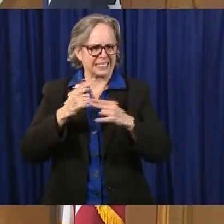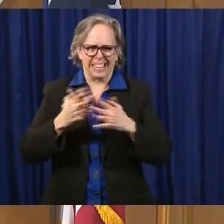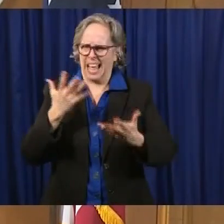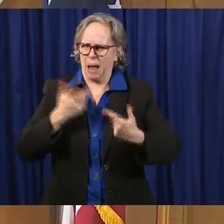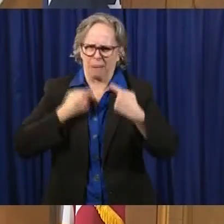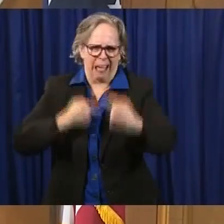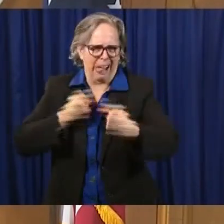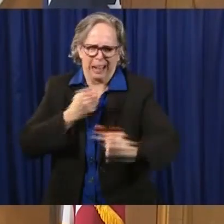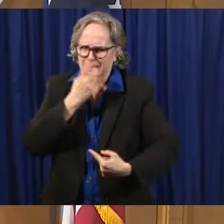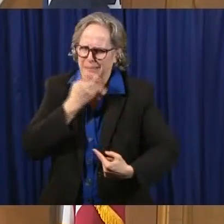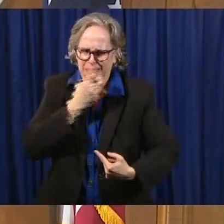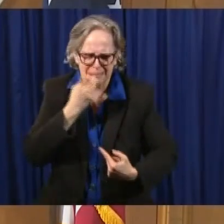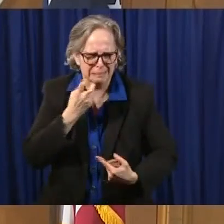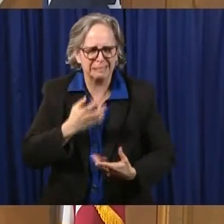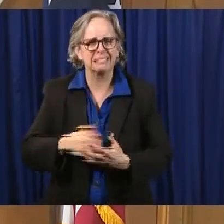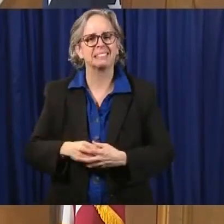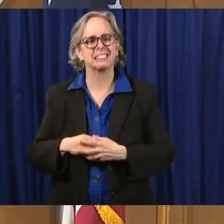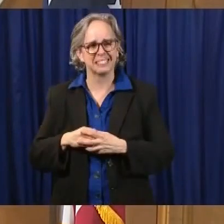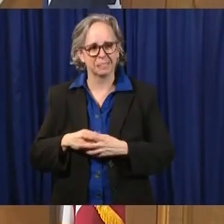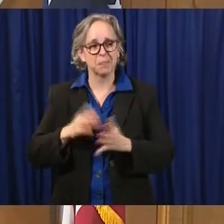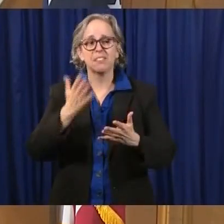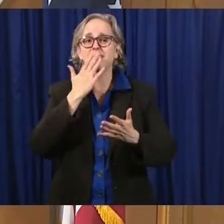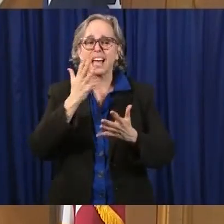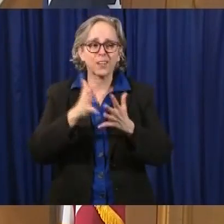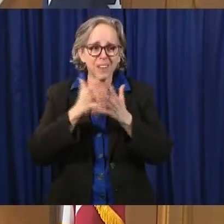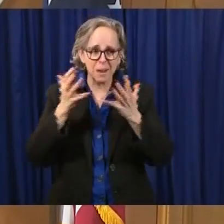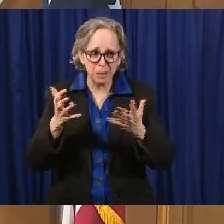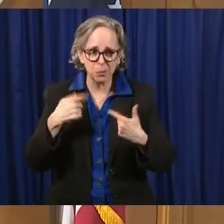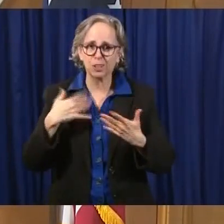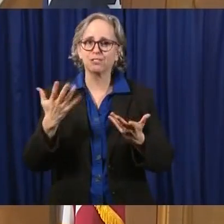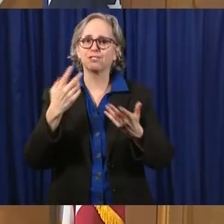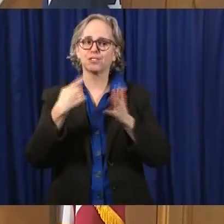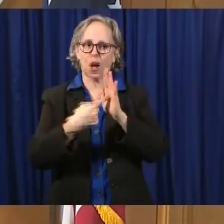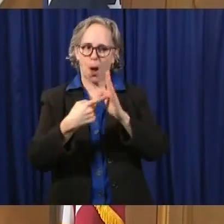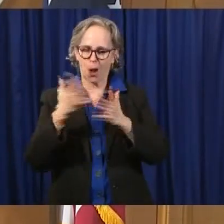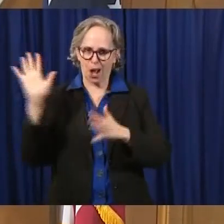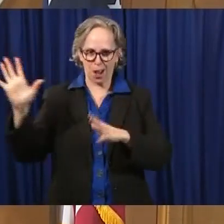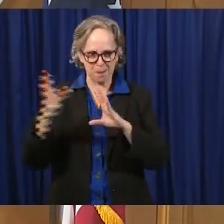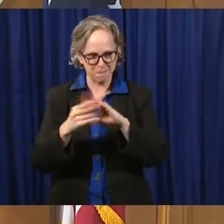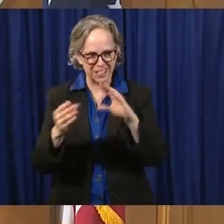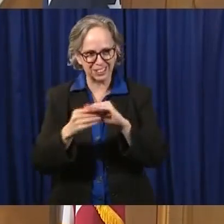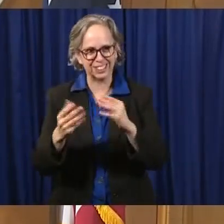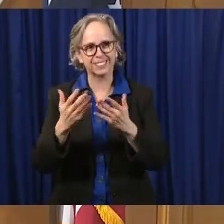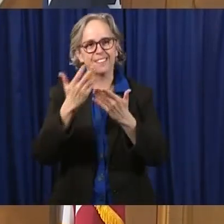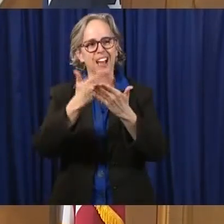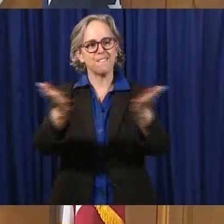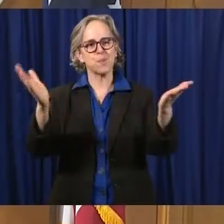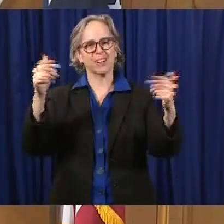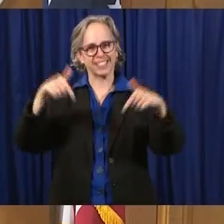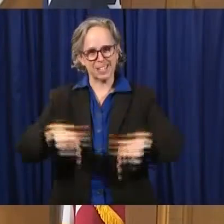Jessica, thank you very, very much, and we're going to share your message with everybody in Ohio.